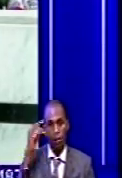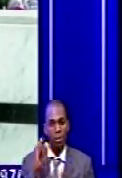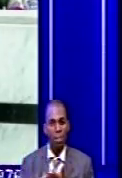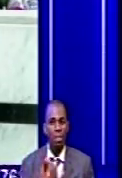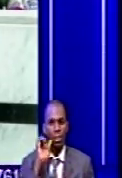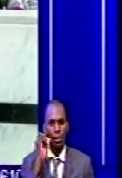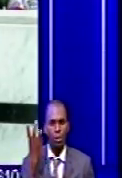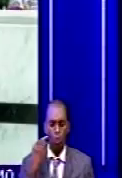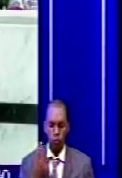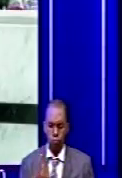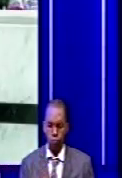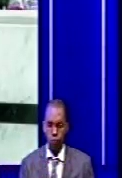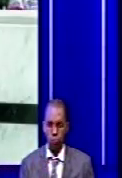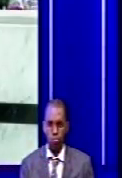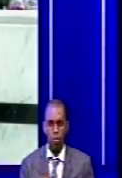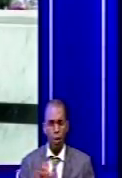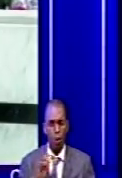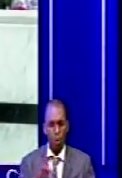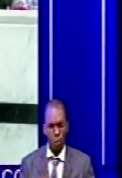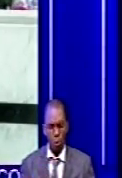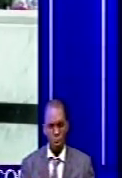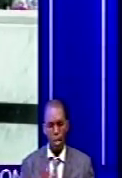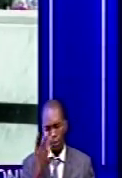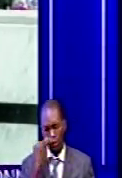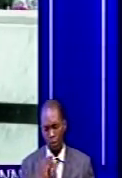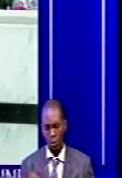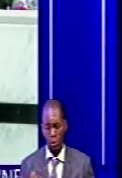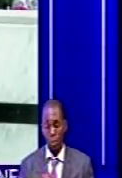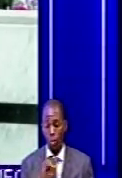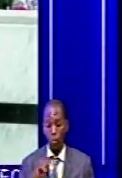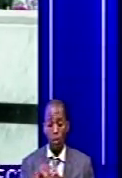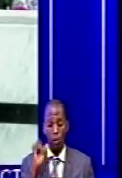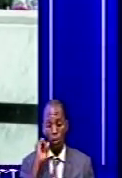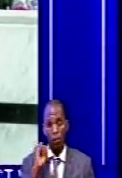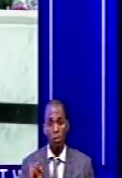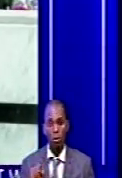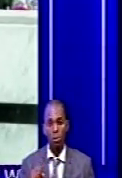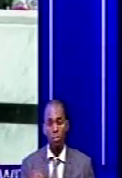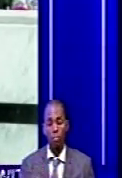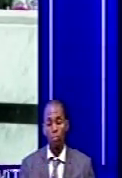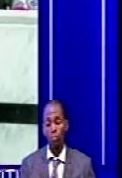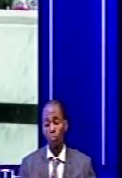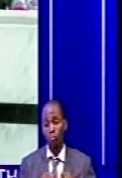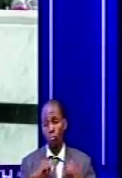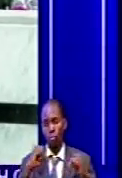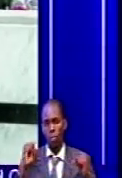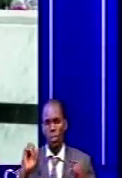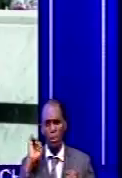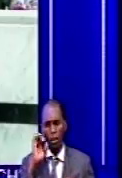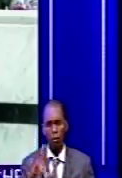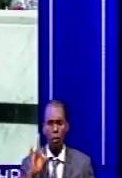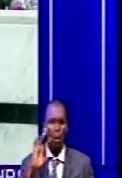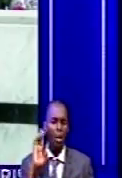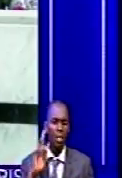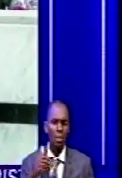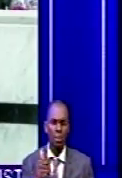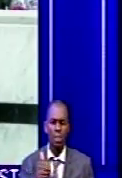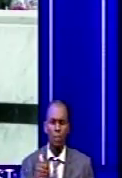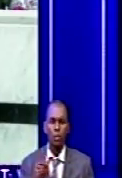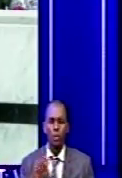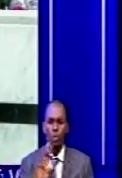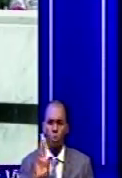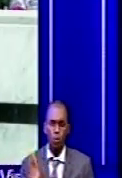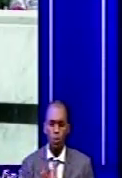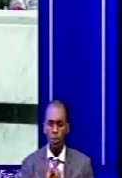it continues. With the pains and much intake of pain reliever, I had